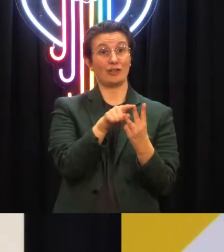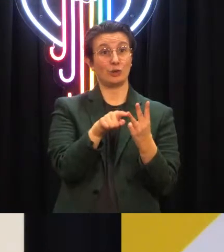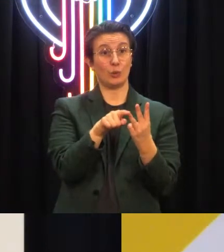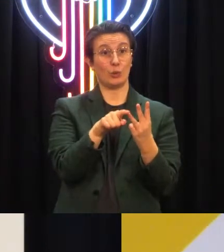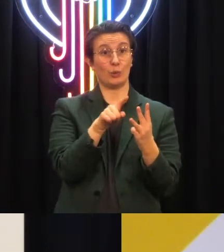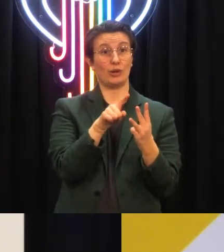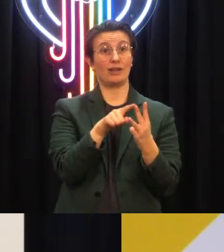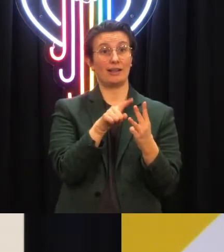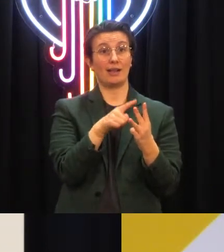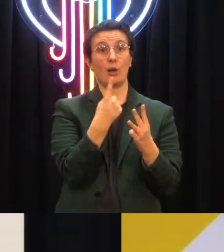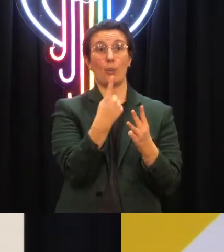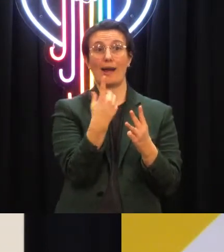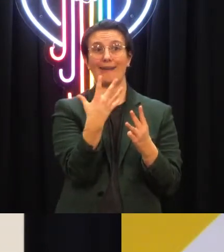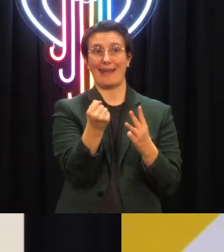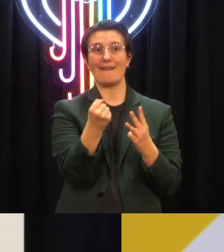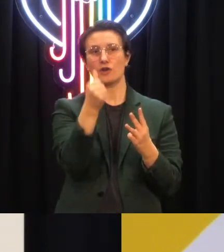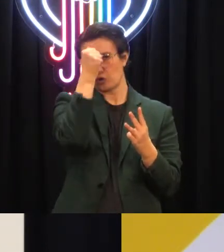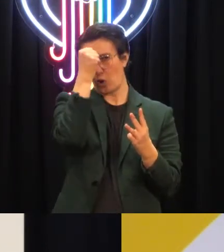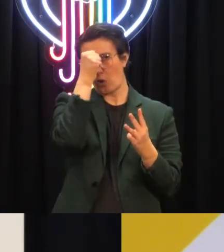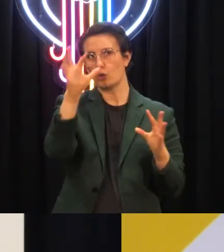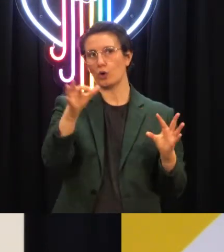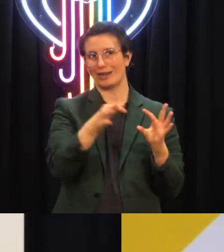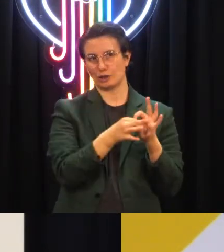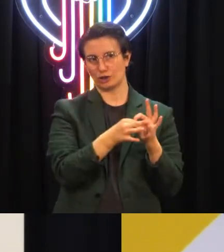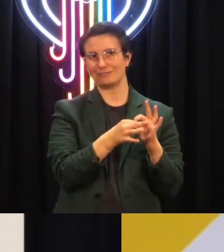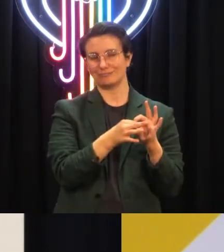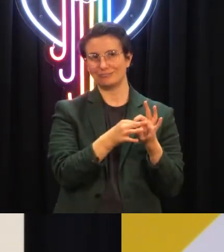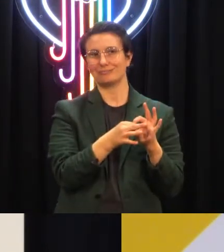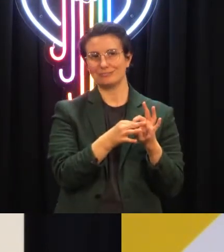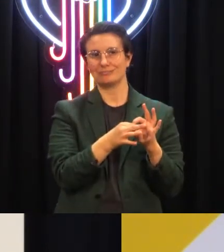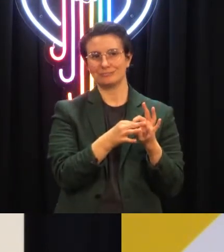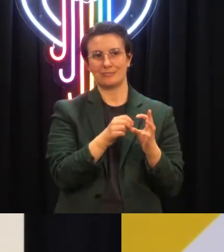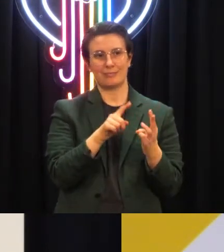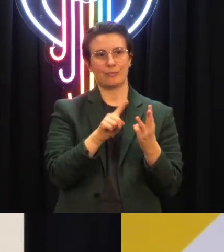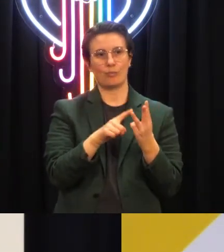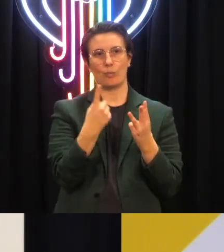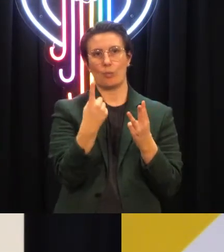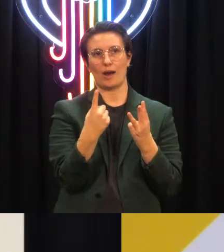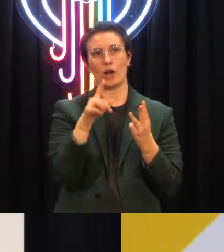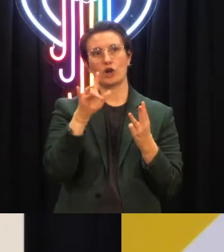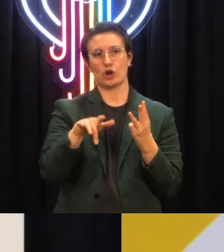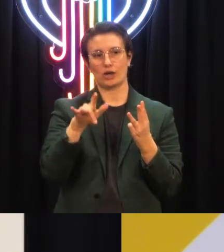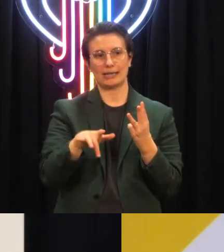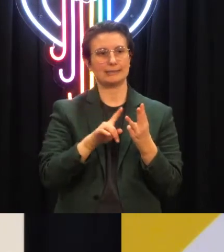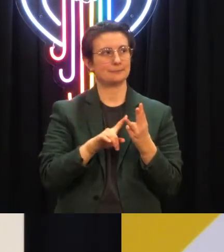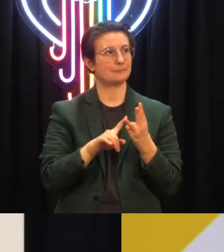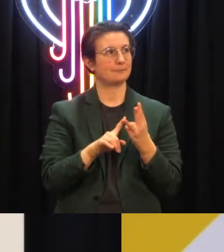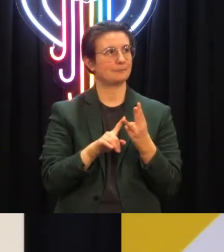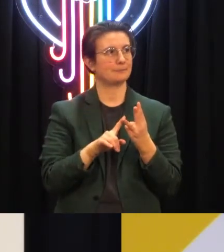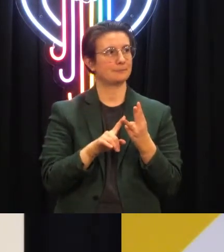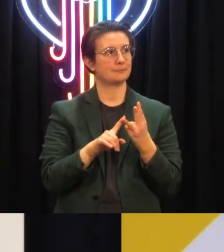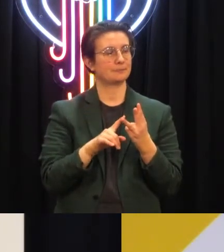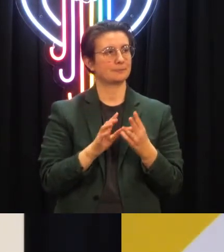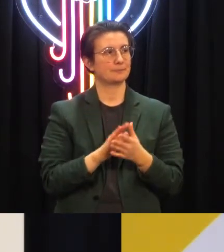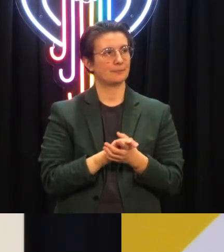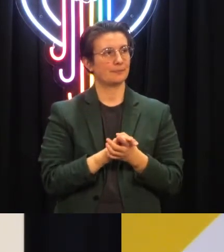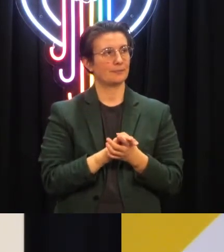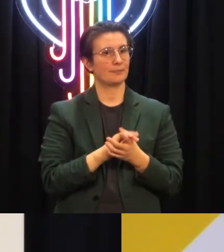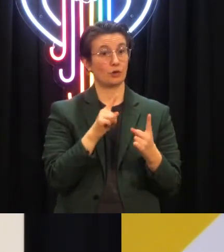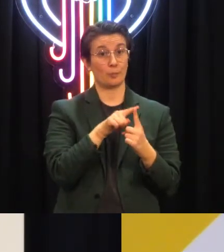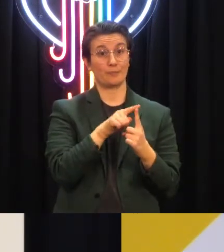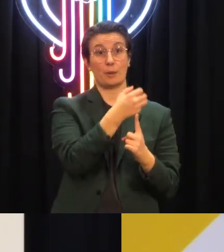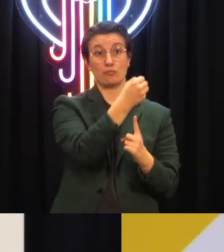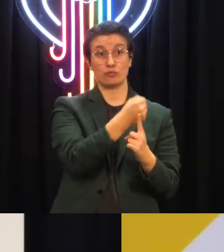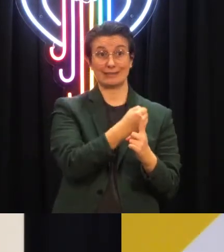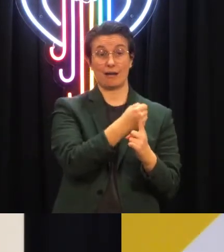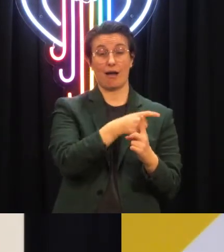2. 19 were household contacts. My understanding is one was what the Public Health Service referred